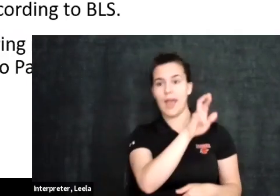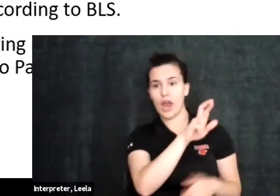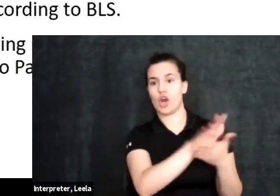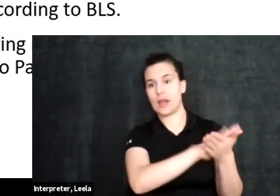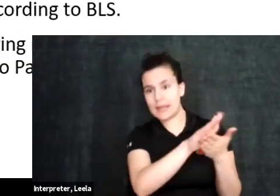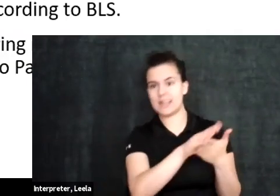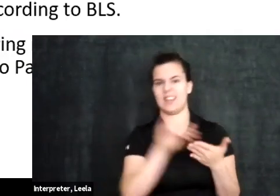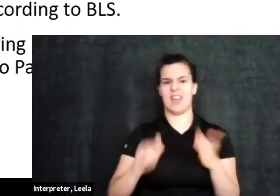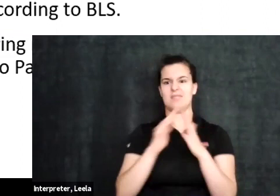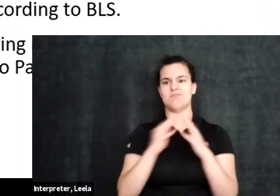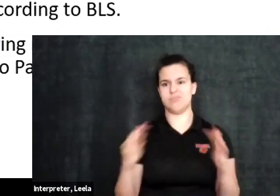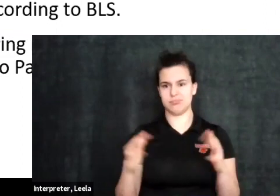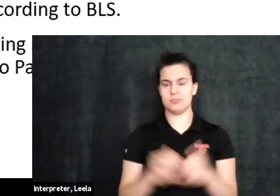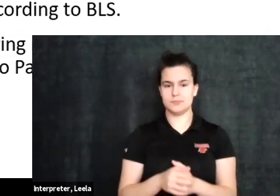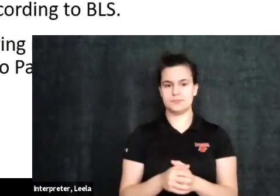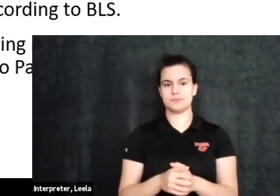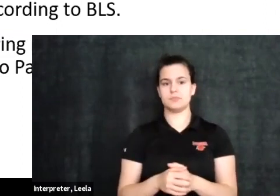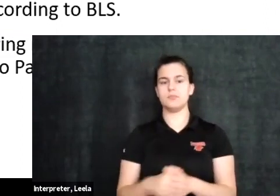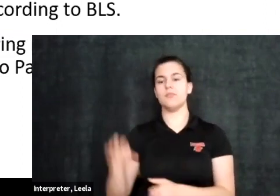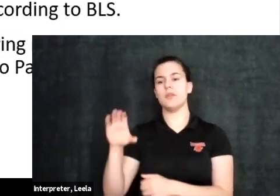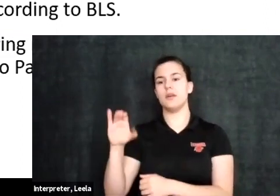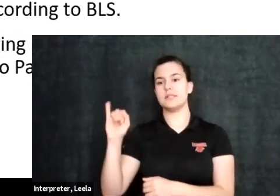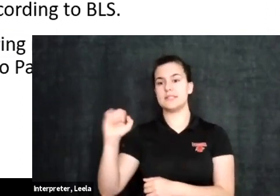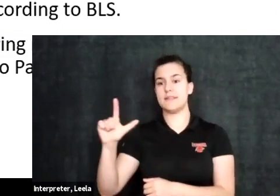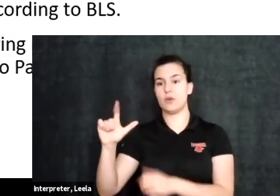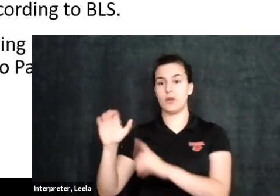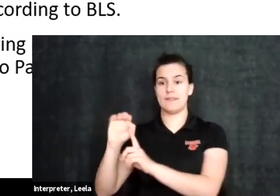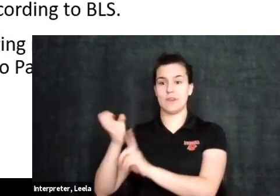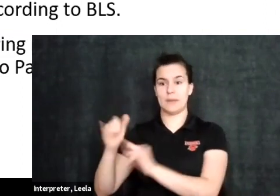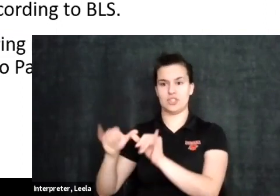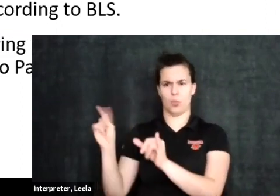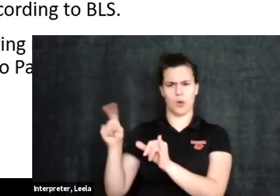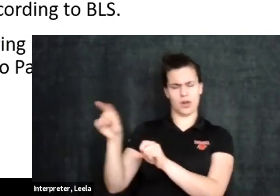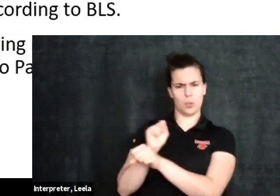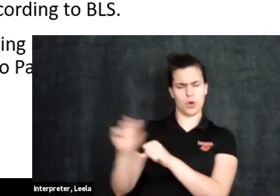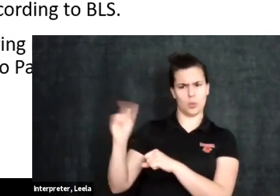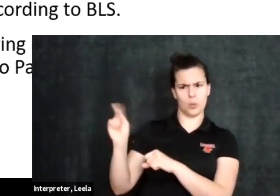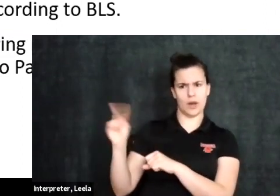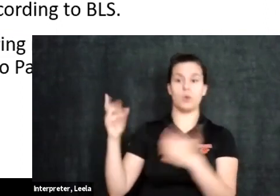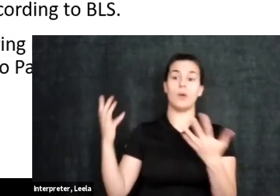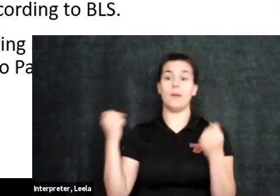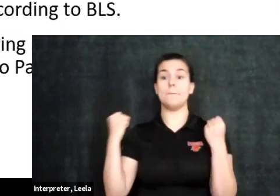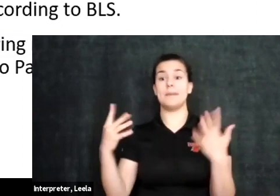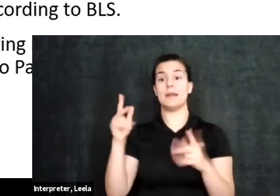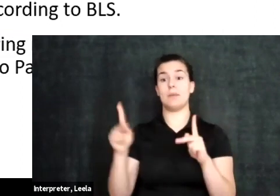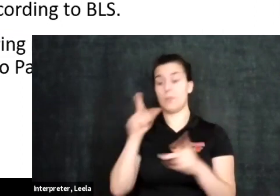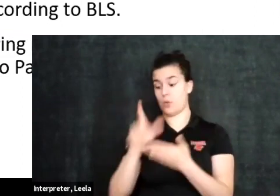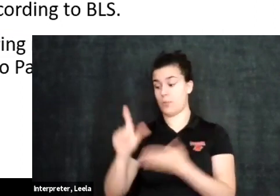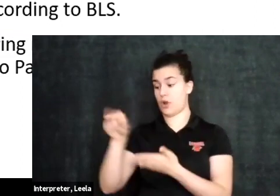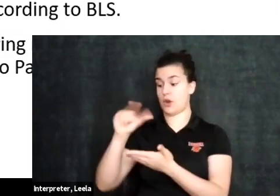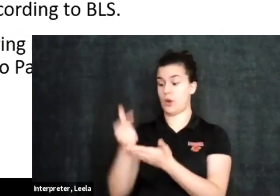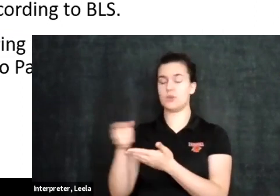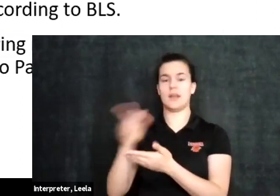So where do civil and environmental engineers work? Well, many of the Lamar University grads find employment in consulting